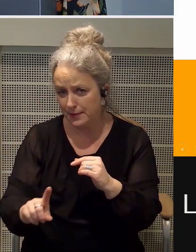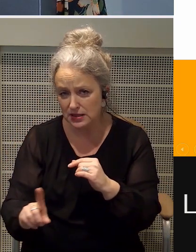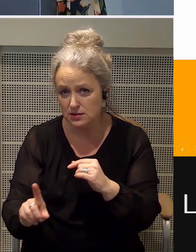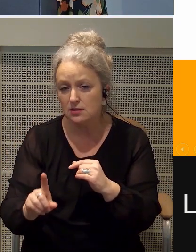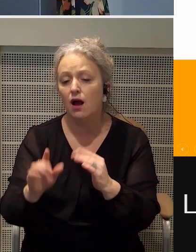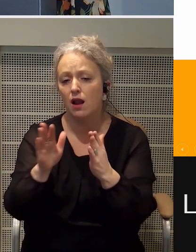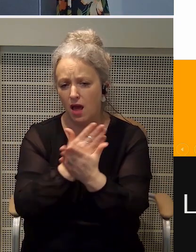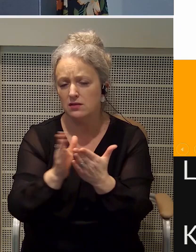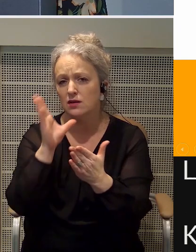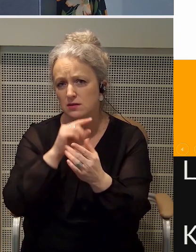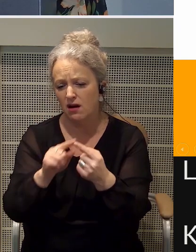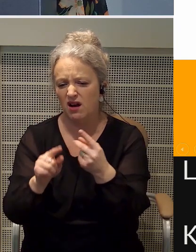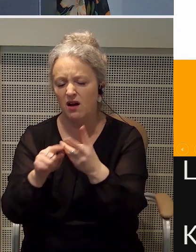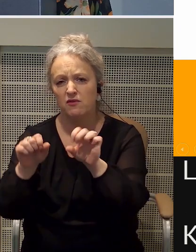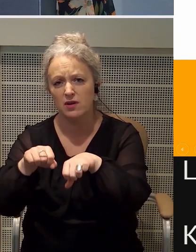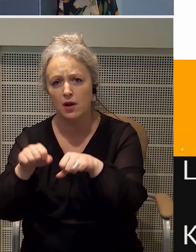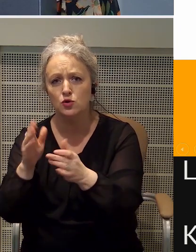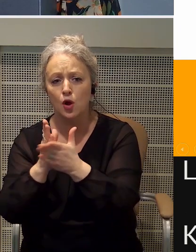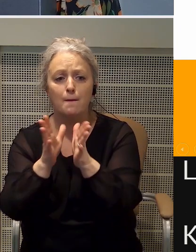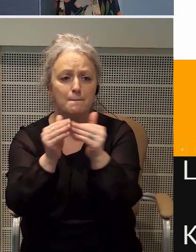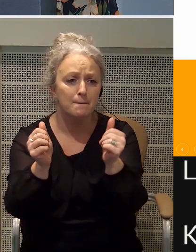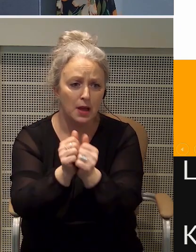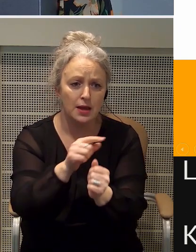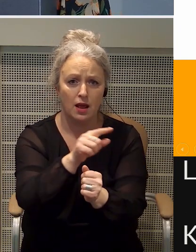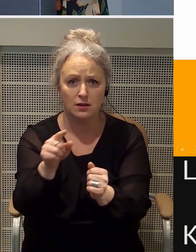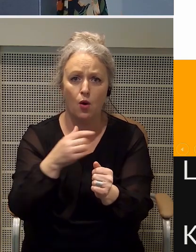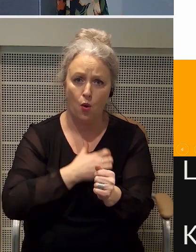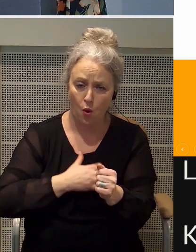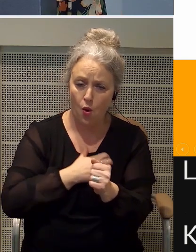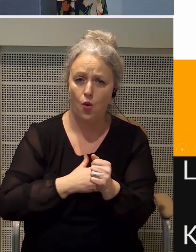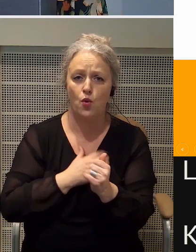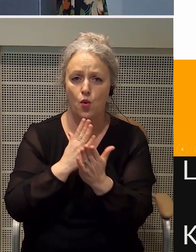don't have any solutions in this field